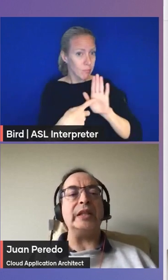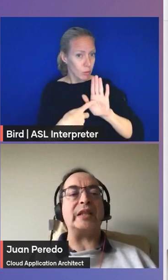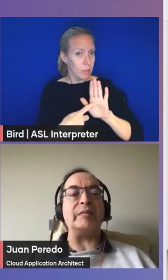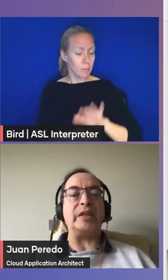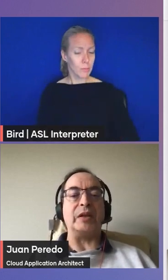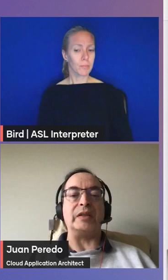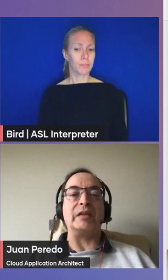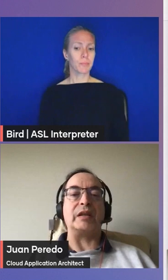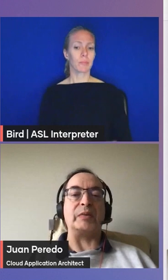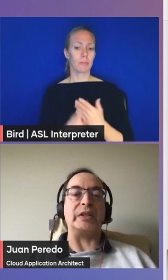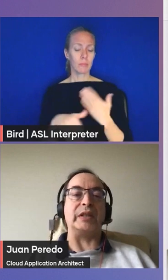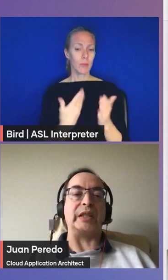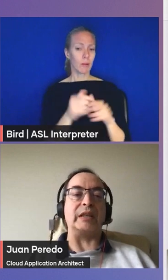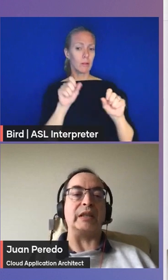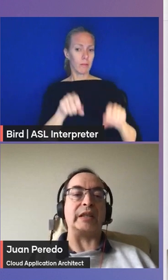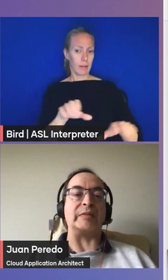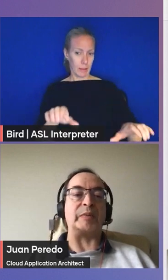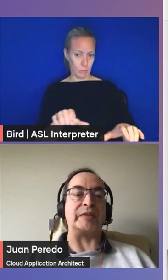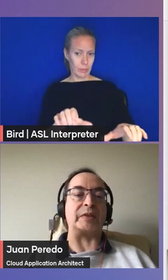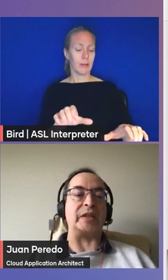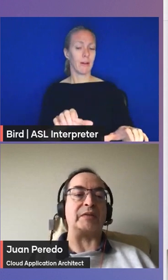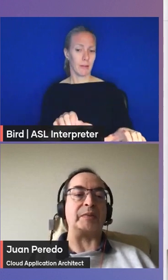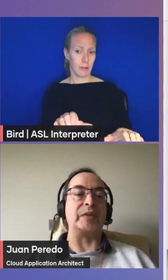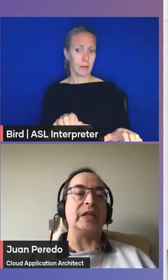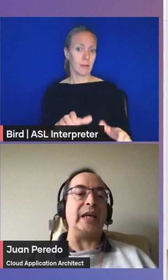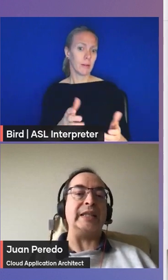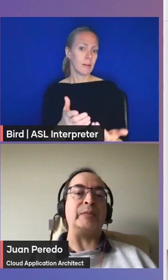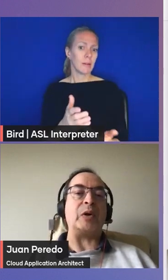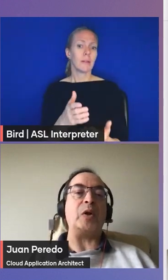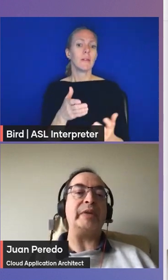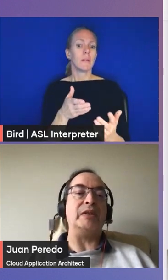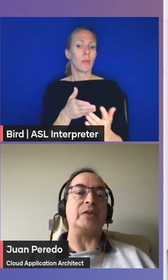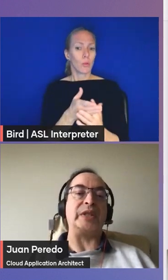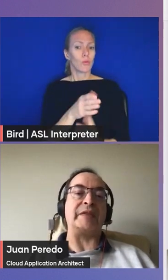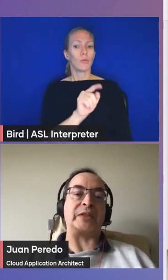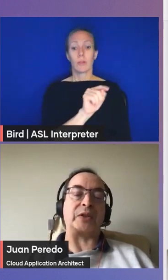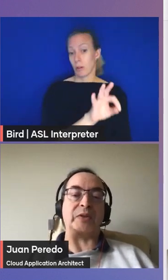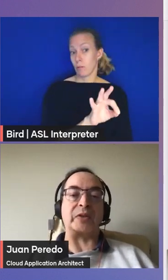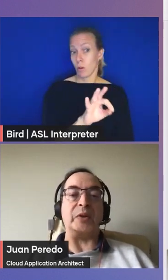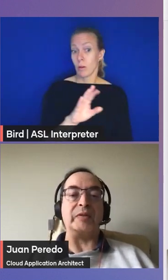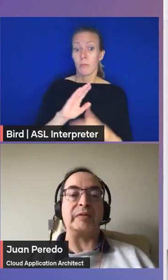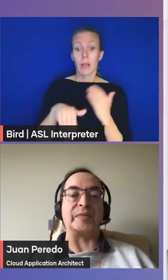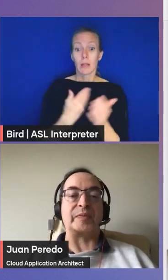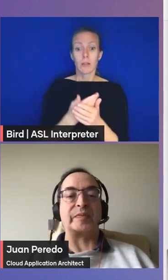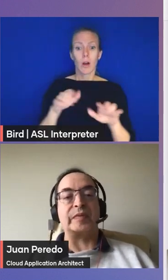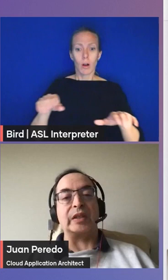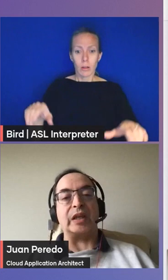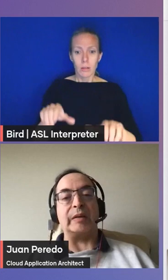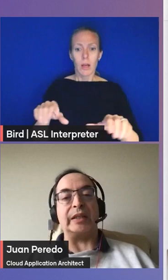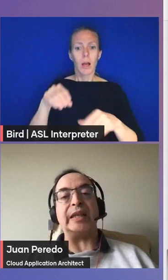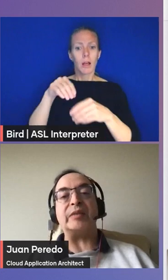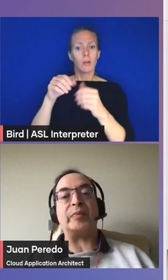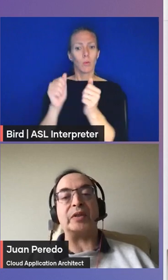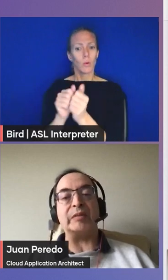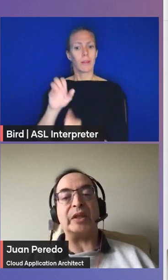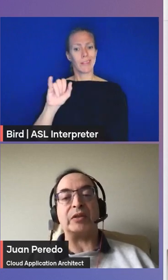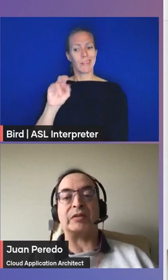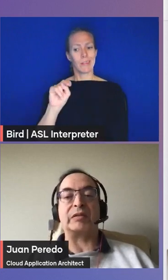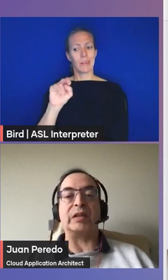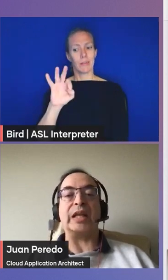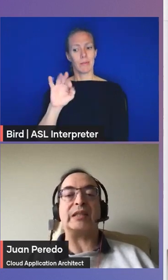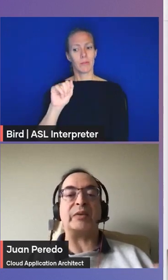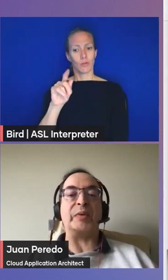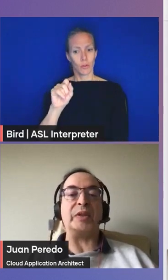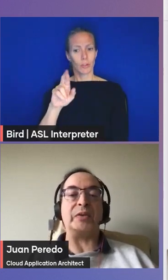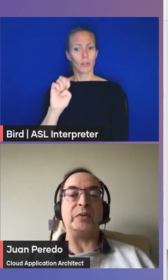all this can be done with EKS Blueprints for Terraform, and it will all be done with infrastructure as code. And that's important because